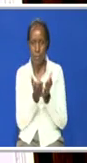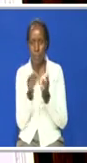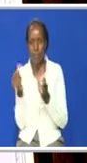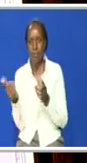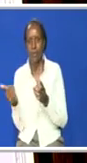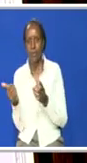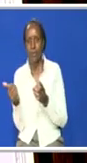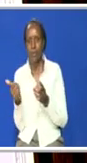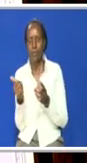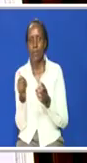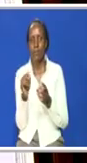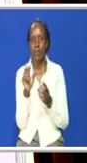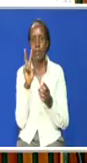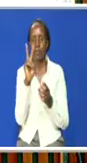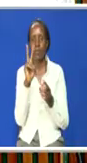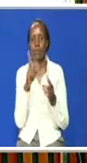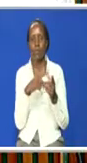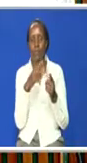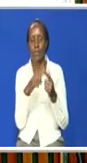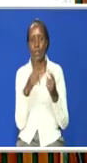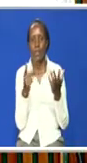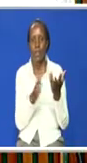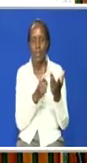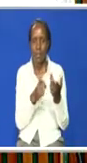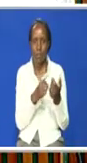Then we count them all.